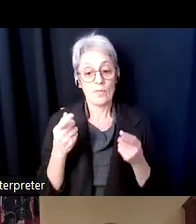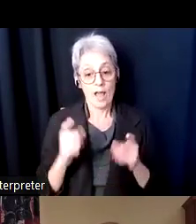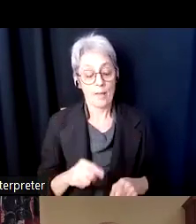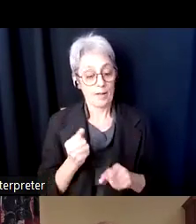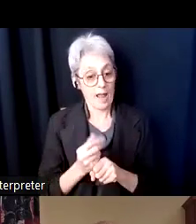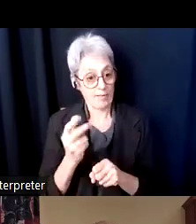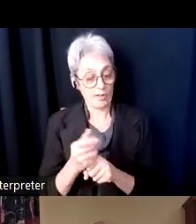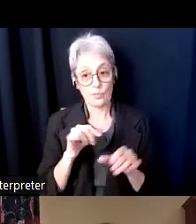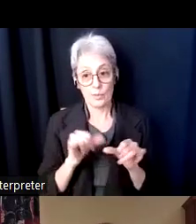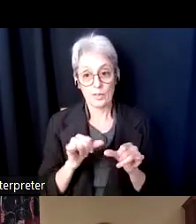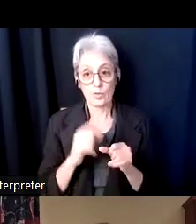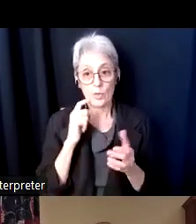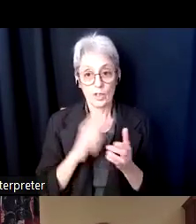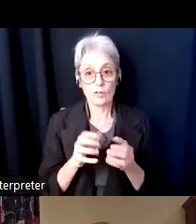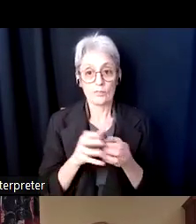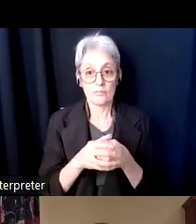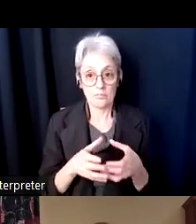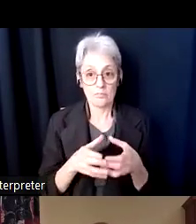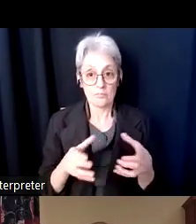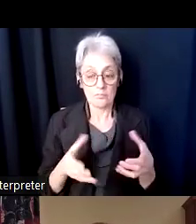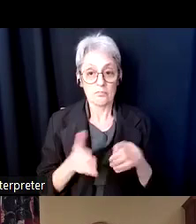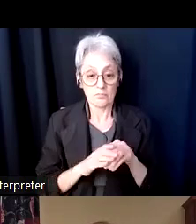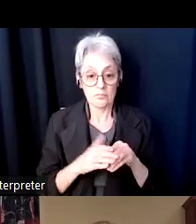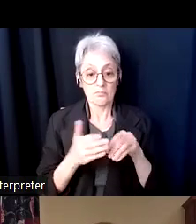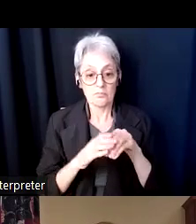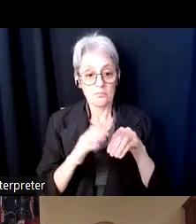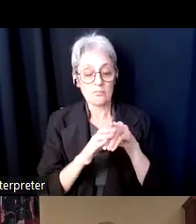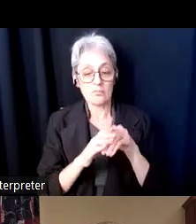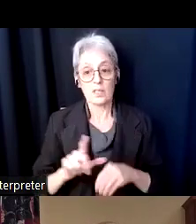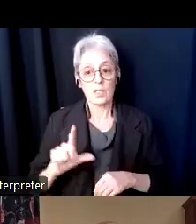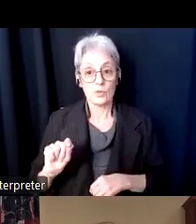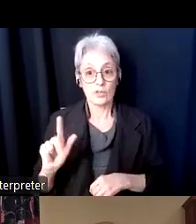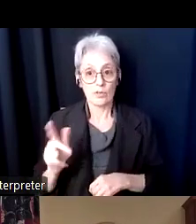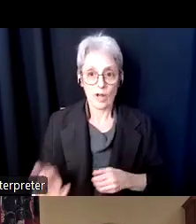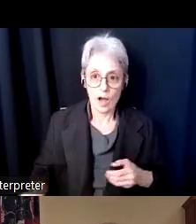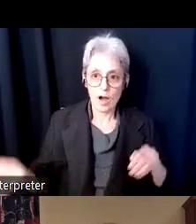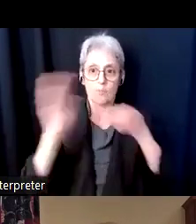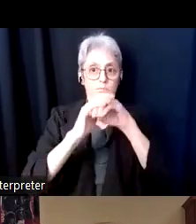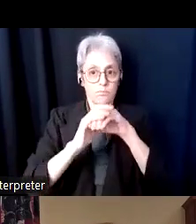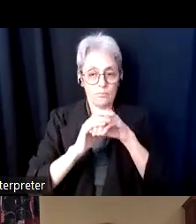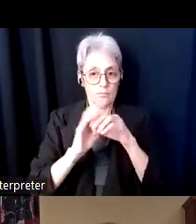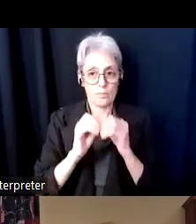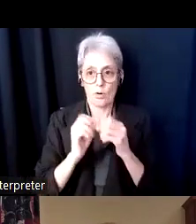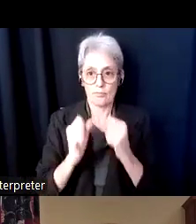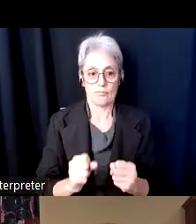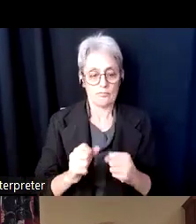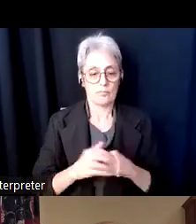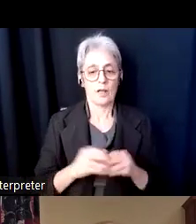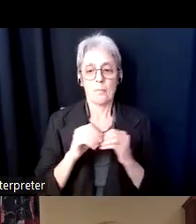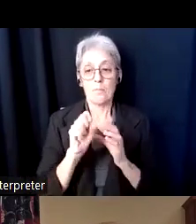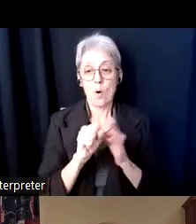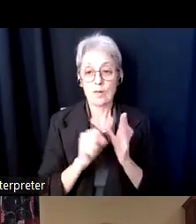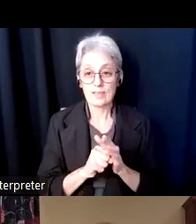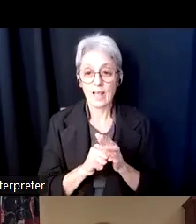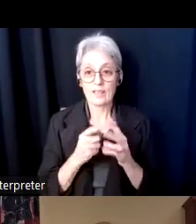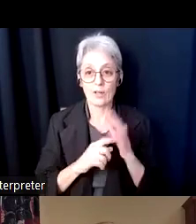we've measured, we saw a sharper rate of enrollment in 2023. Just more states implementing new programs and